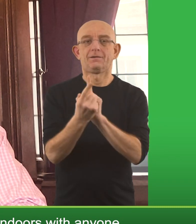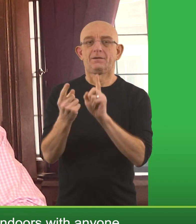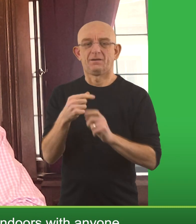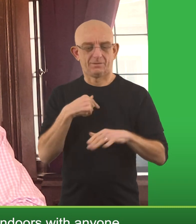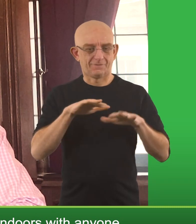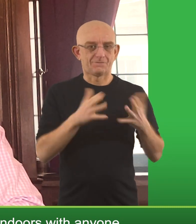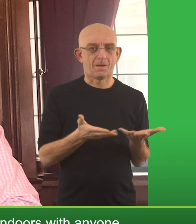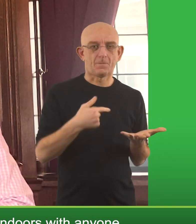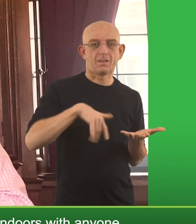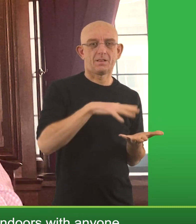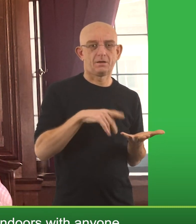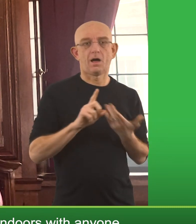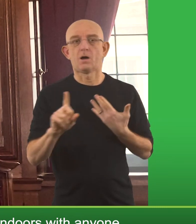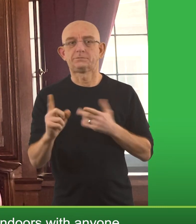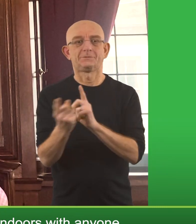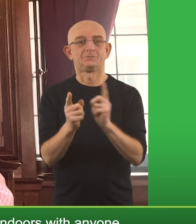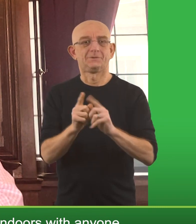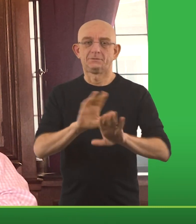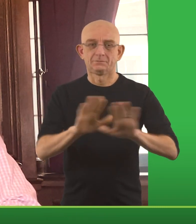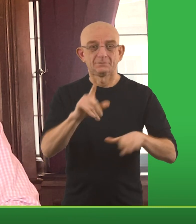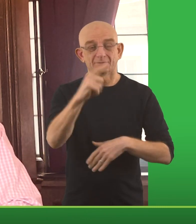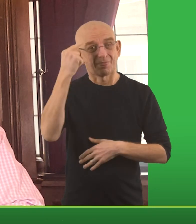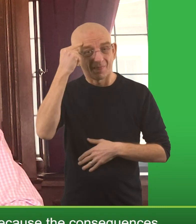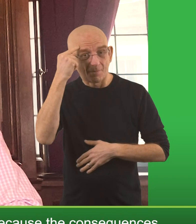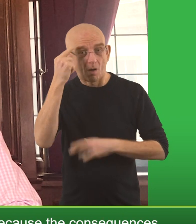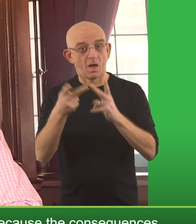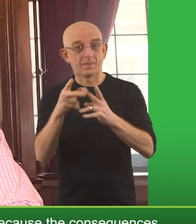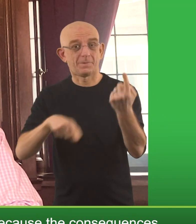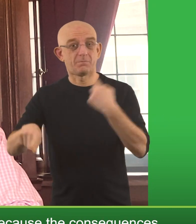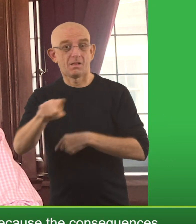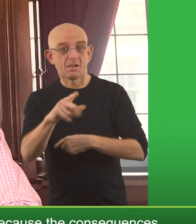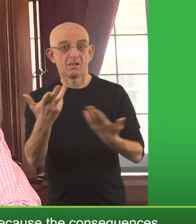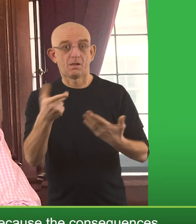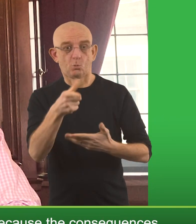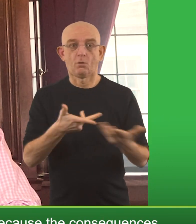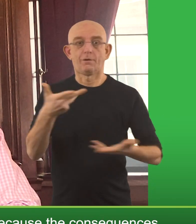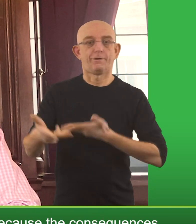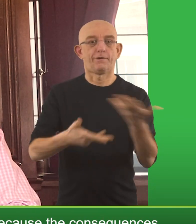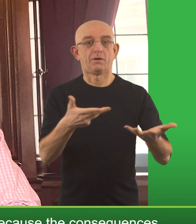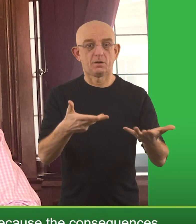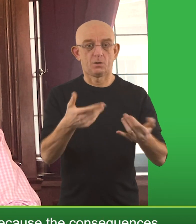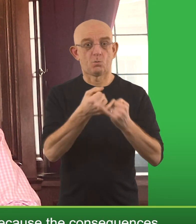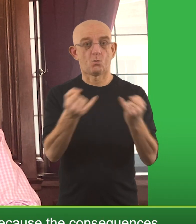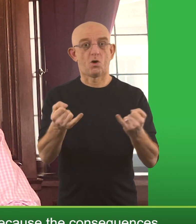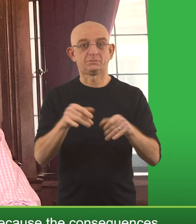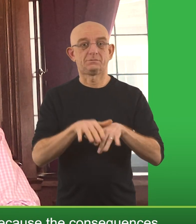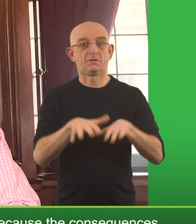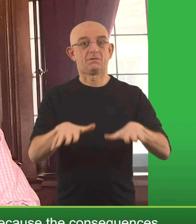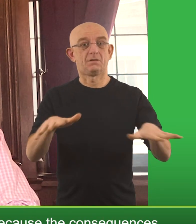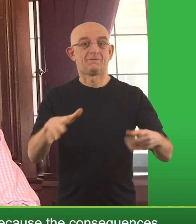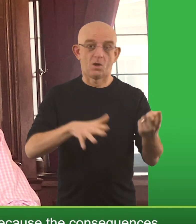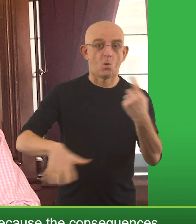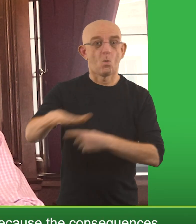anyone outside your household or family bubble. Please think about what you're doing, because the consequences of